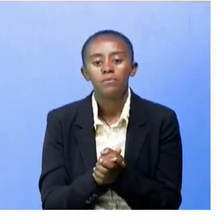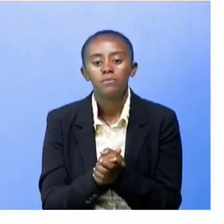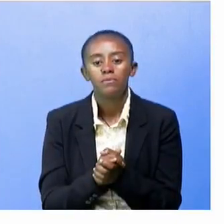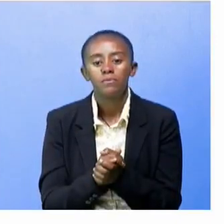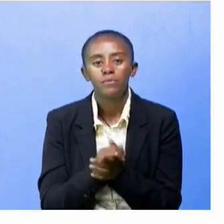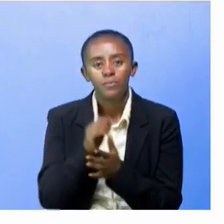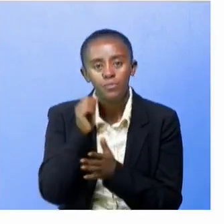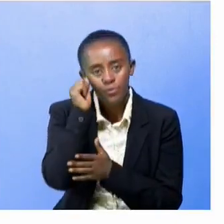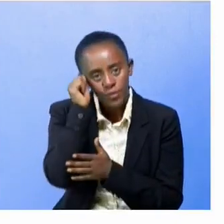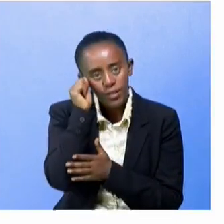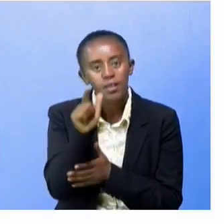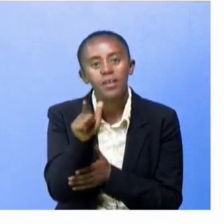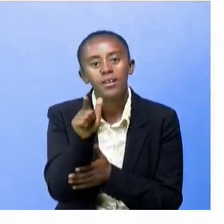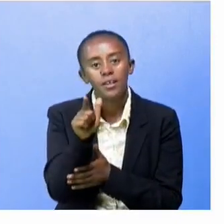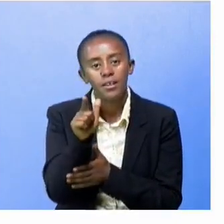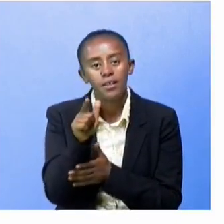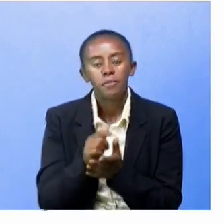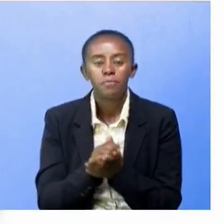He